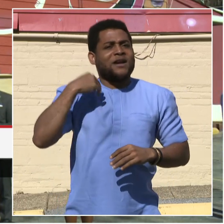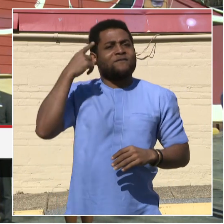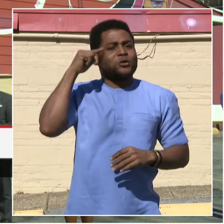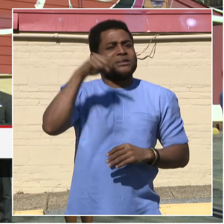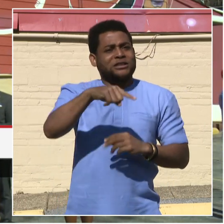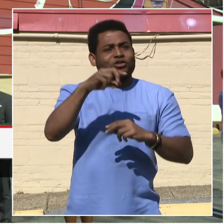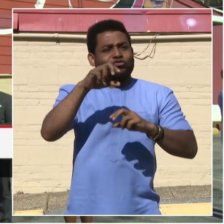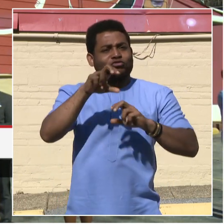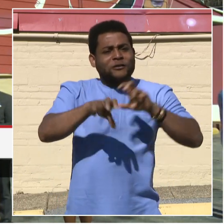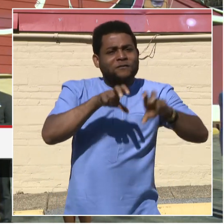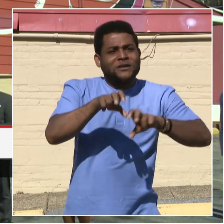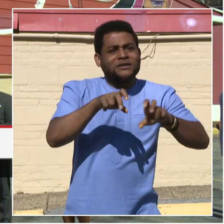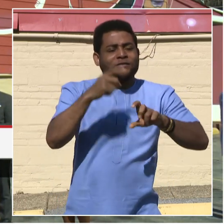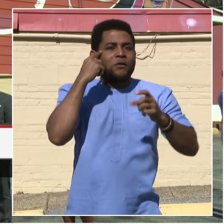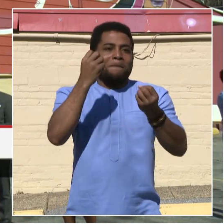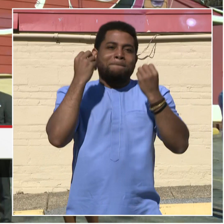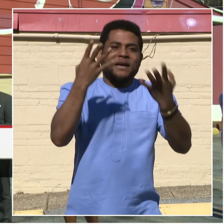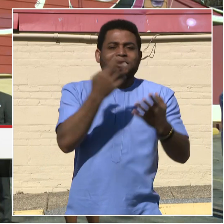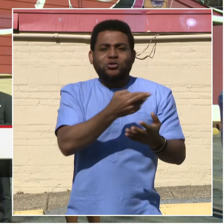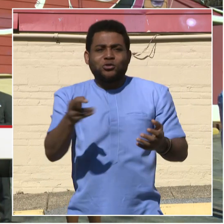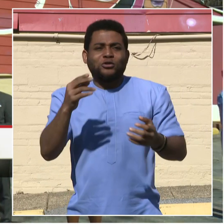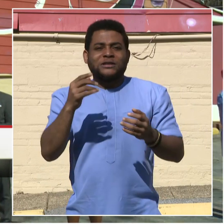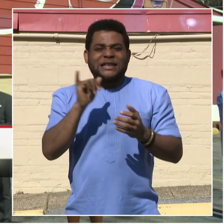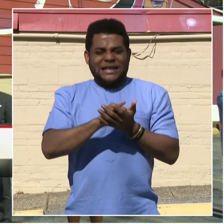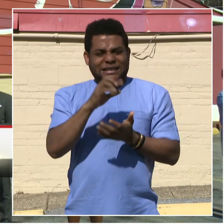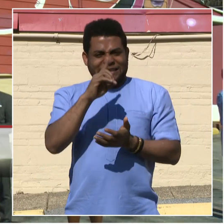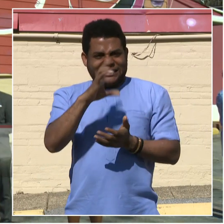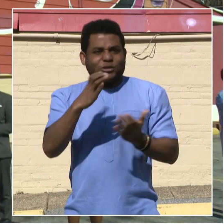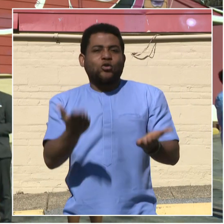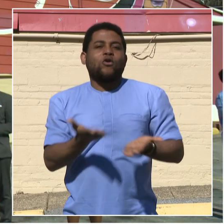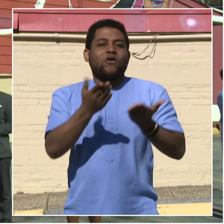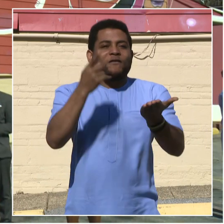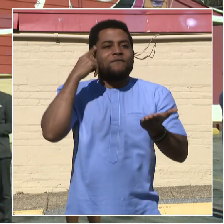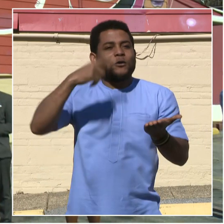many resources DC has to offer.